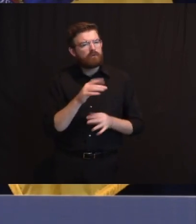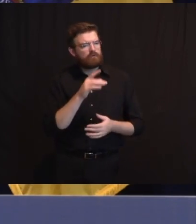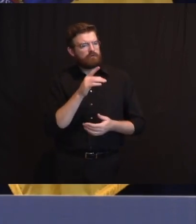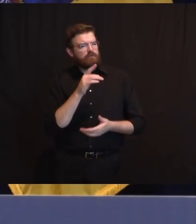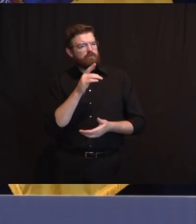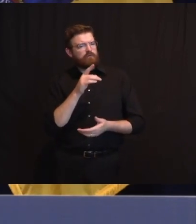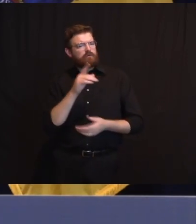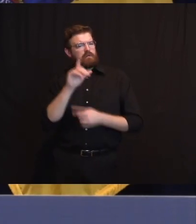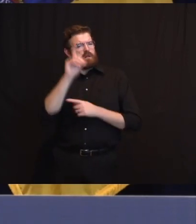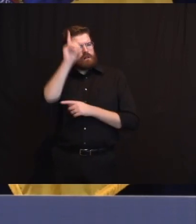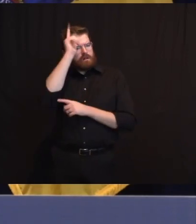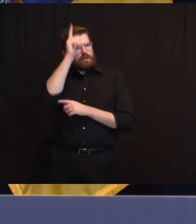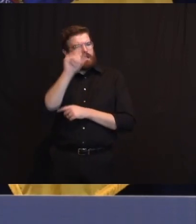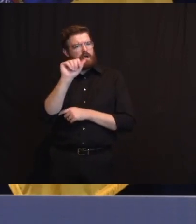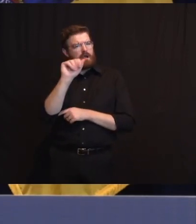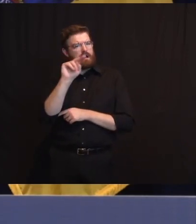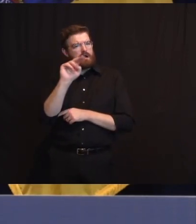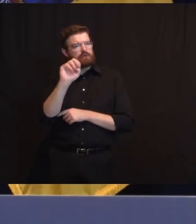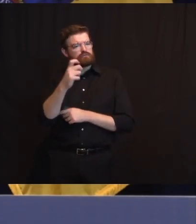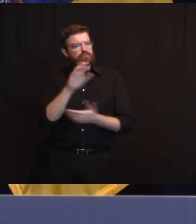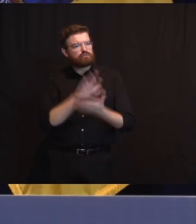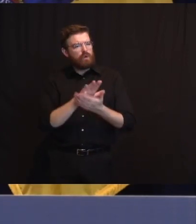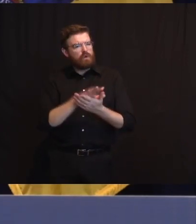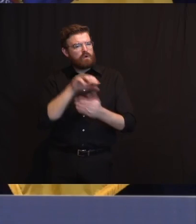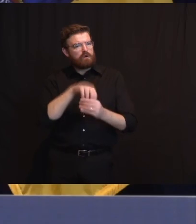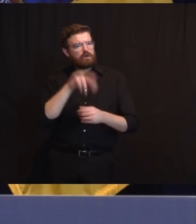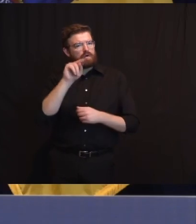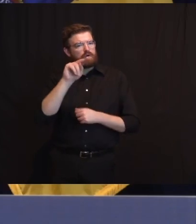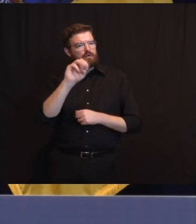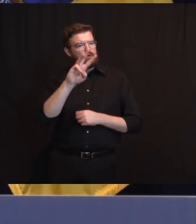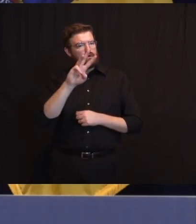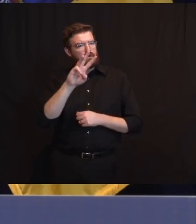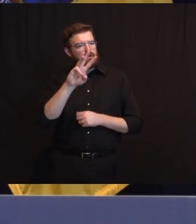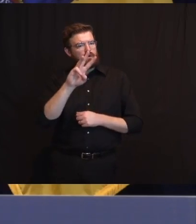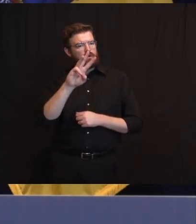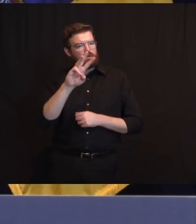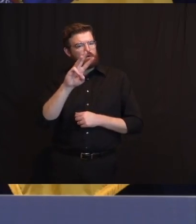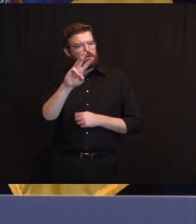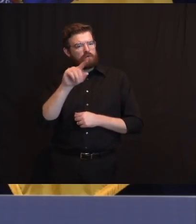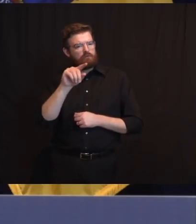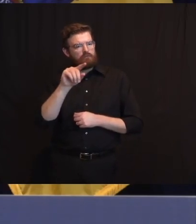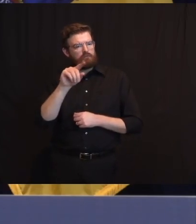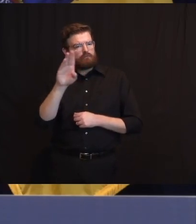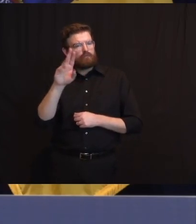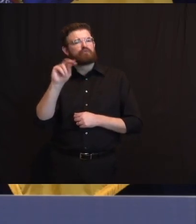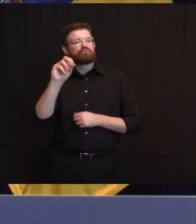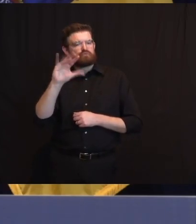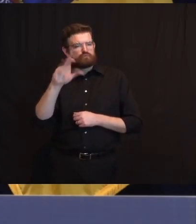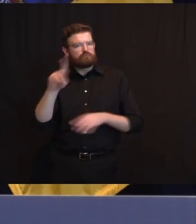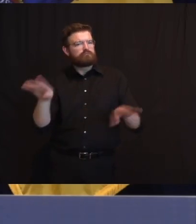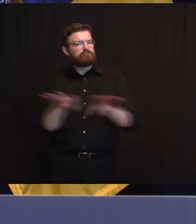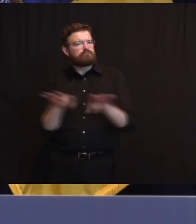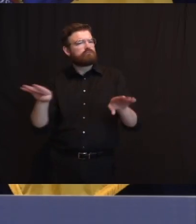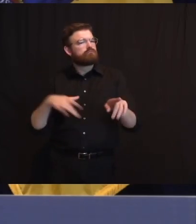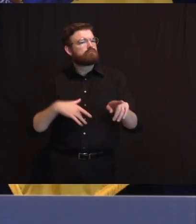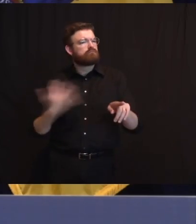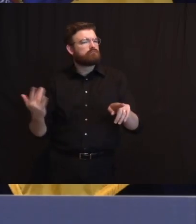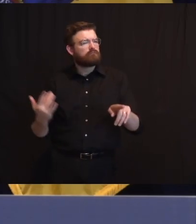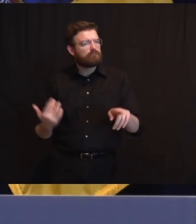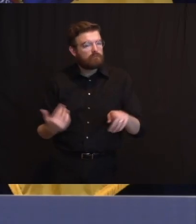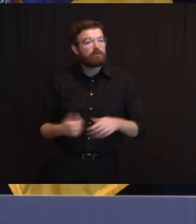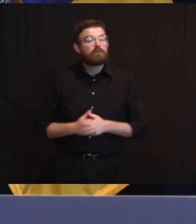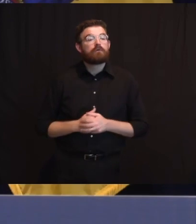Brunswick? And as Acting Commissioner, will you commit to at least meet with the parents and students who oppose the selling of their school to hear